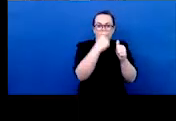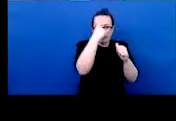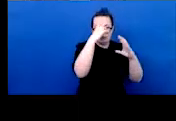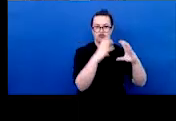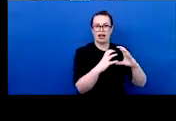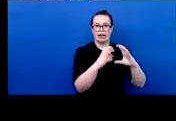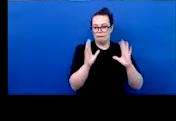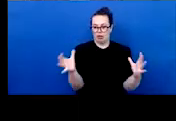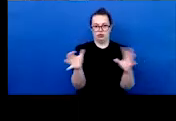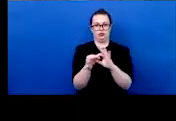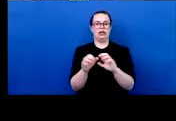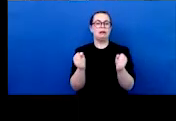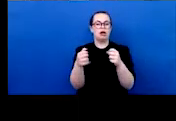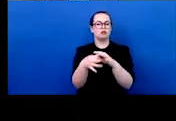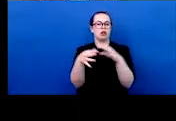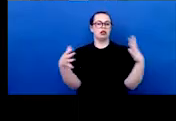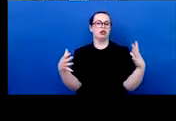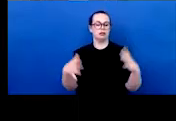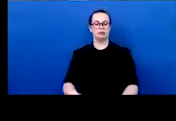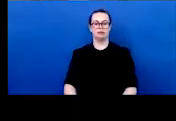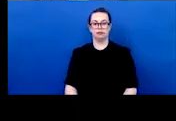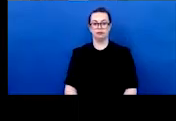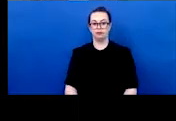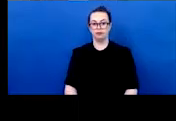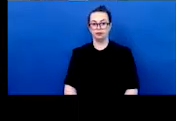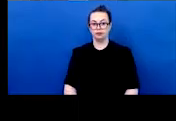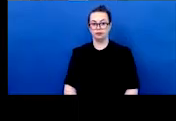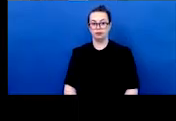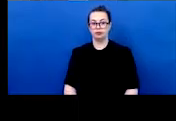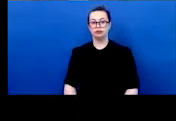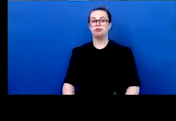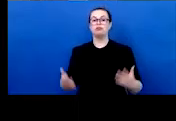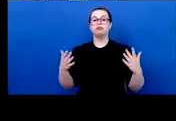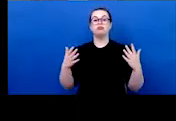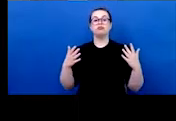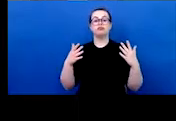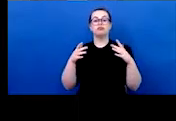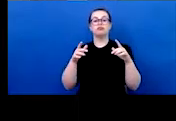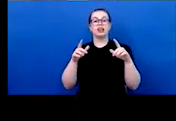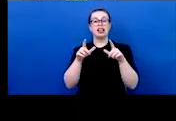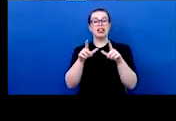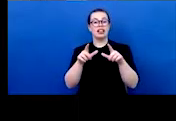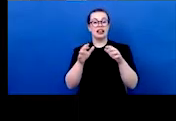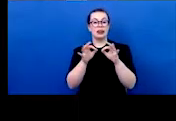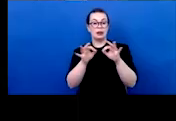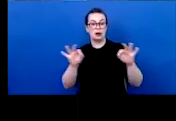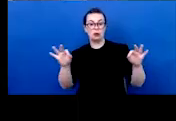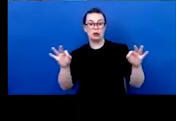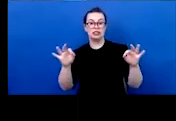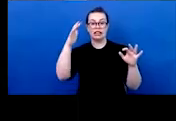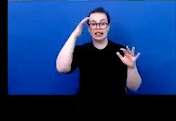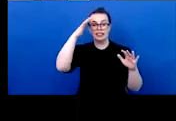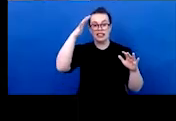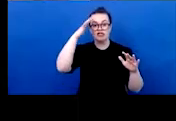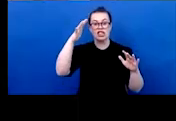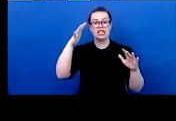grammar parallelism has never been a particularly prominent or visible mainstream position in linguistics, but